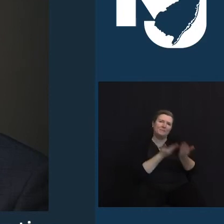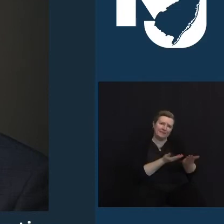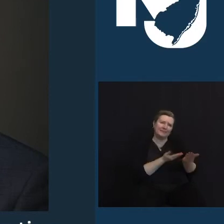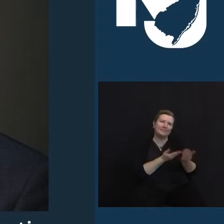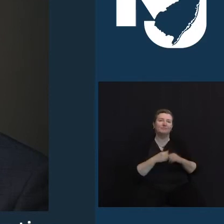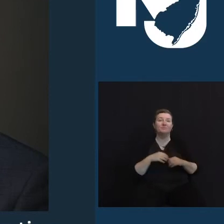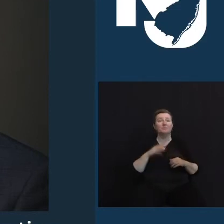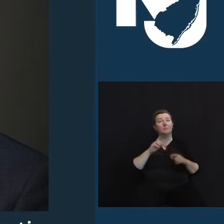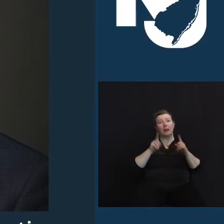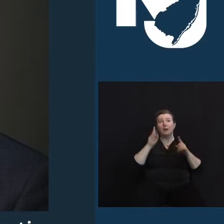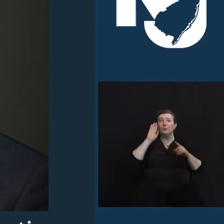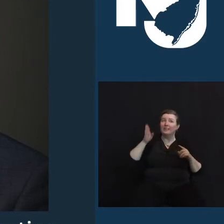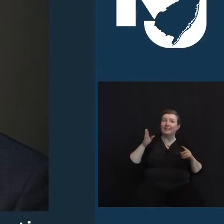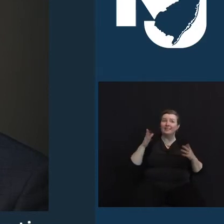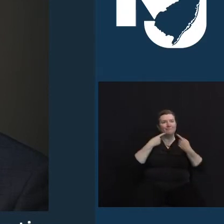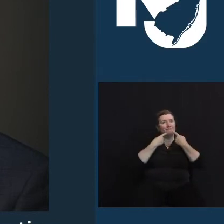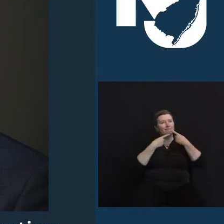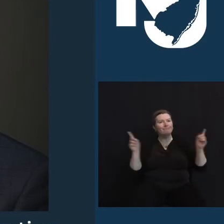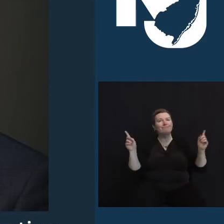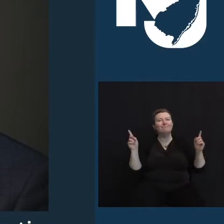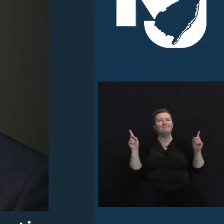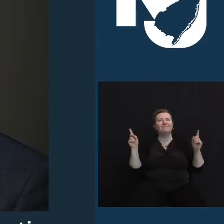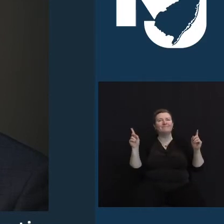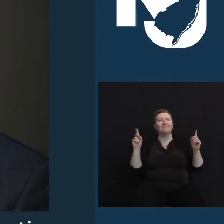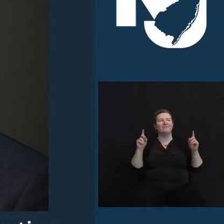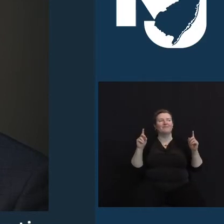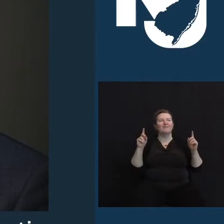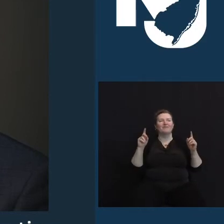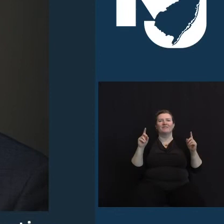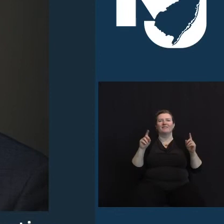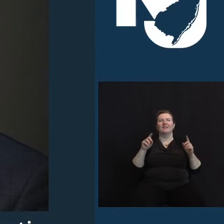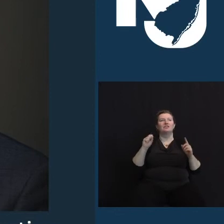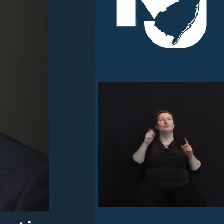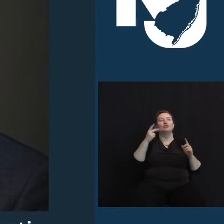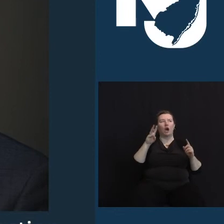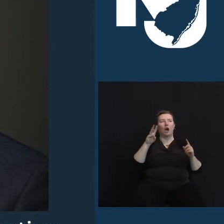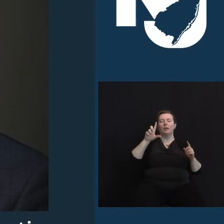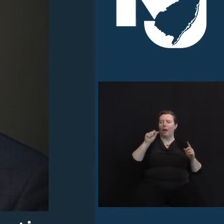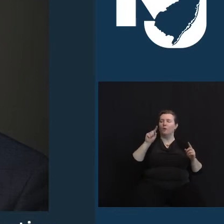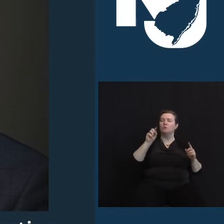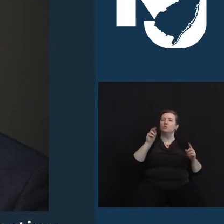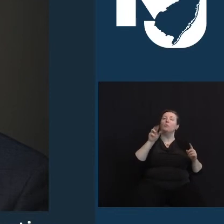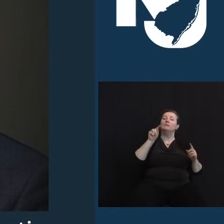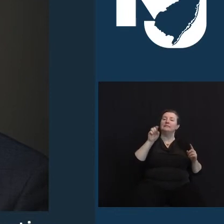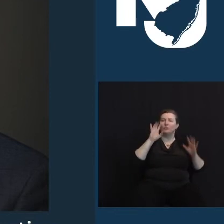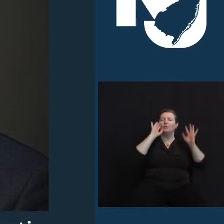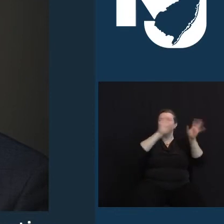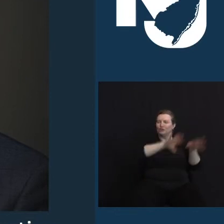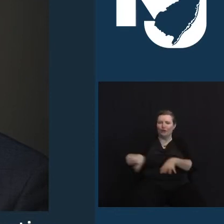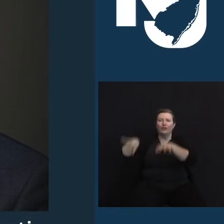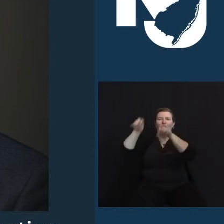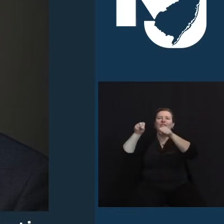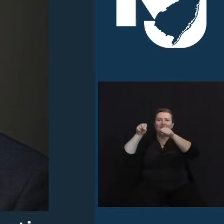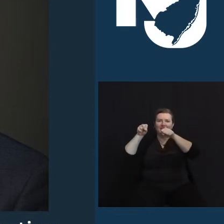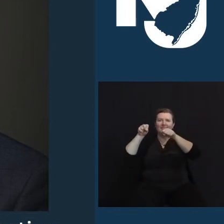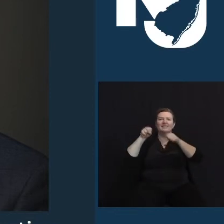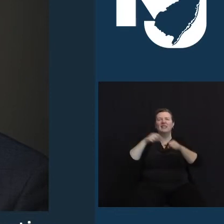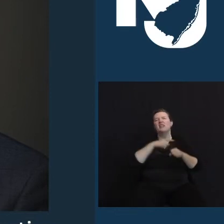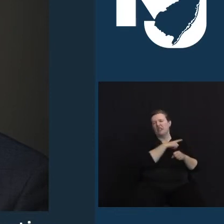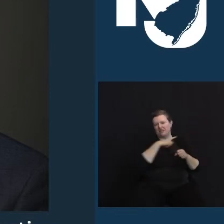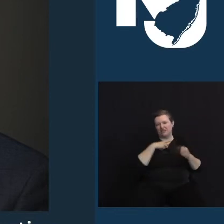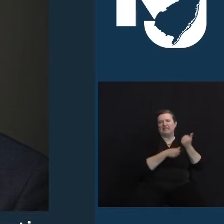on the right, Sean Loretta, who's the Deputy Commissioner and Chief of Staff, will take over as Acting Commissioner of Environmental